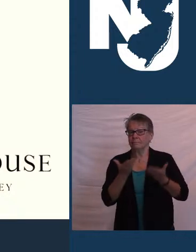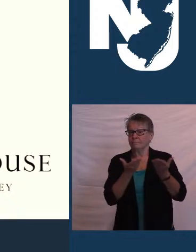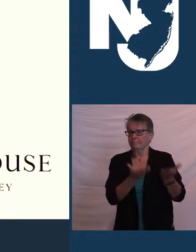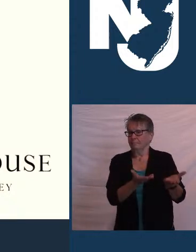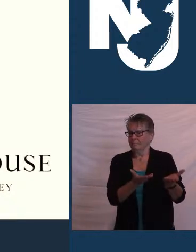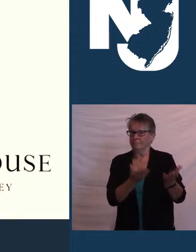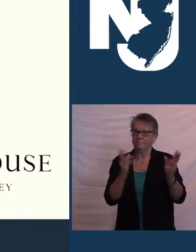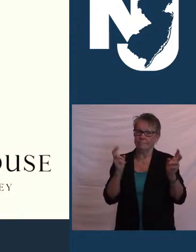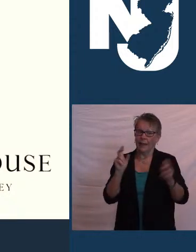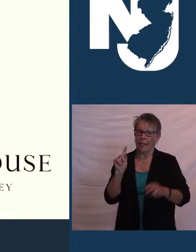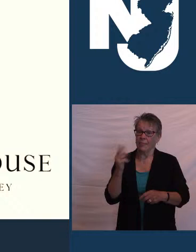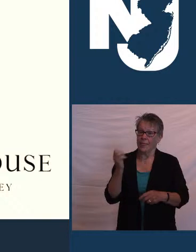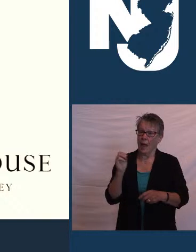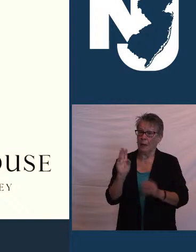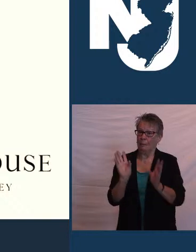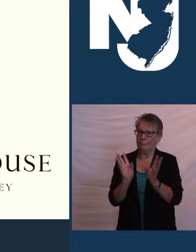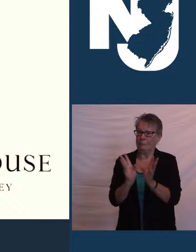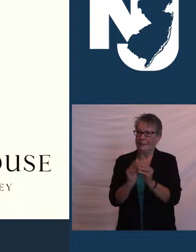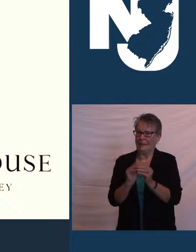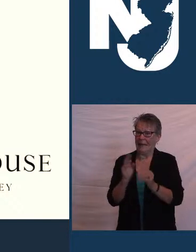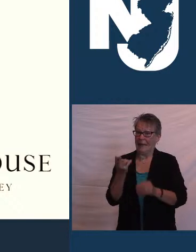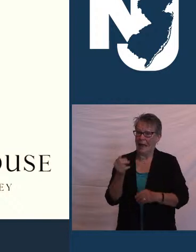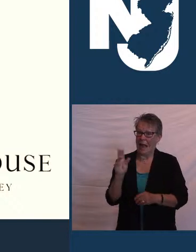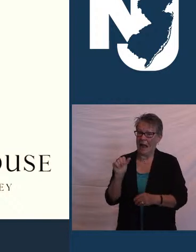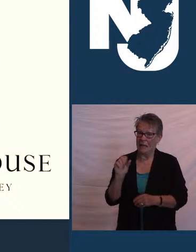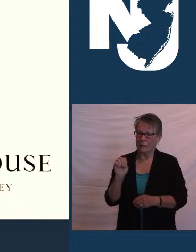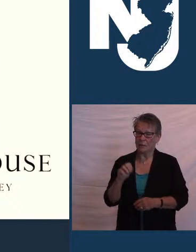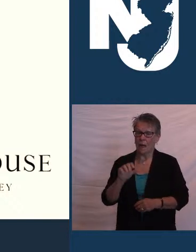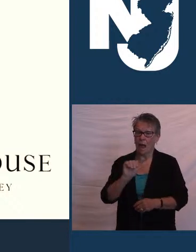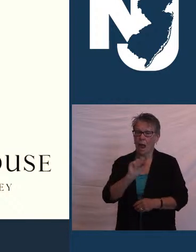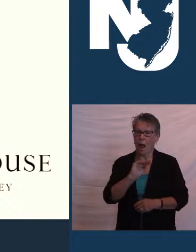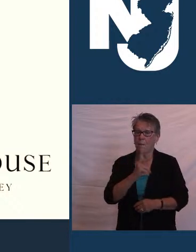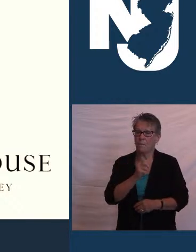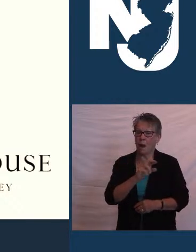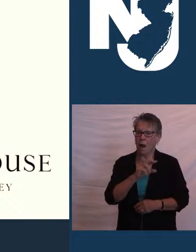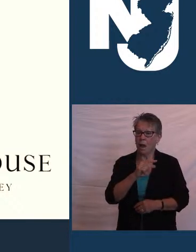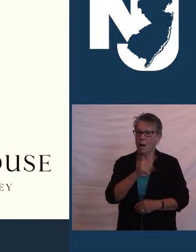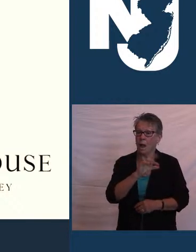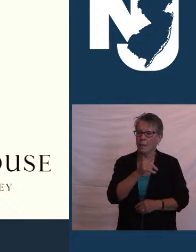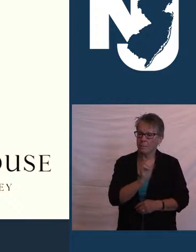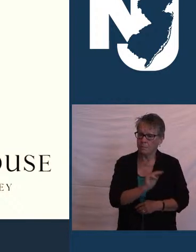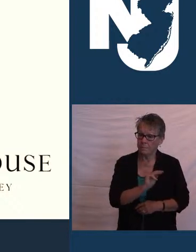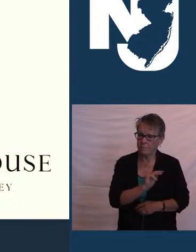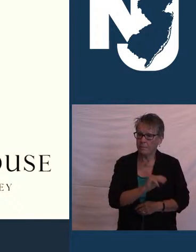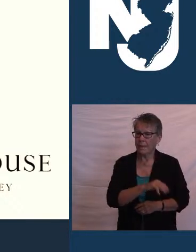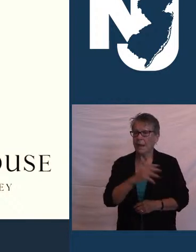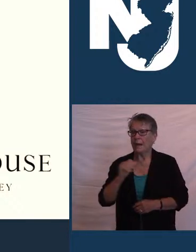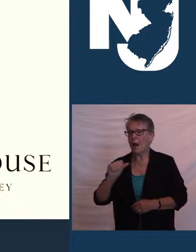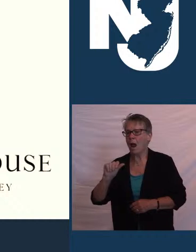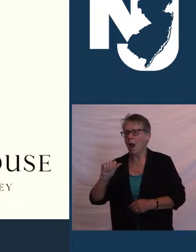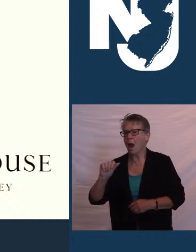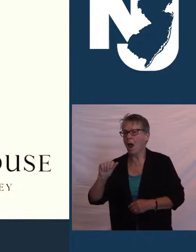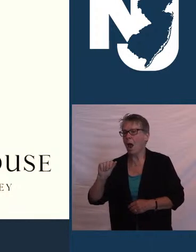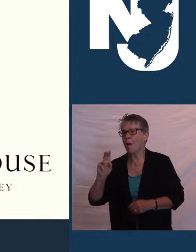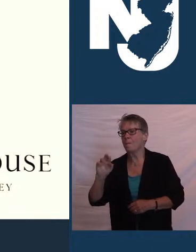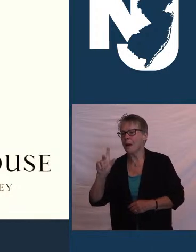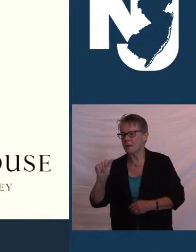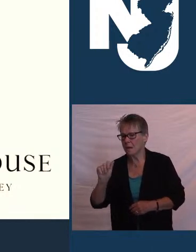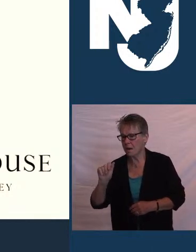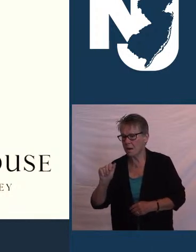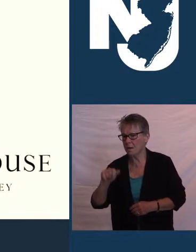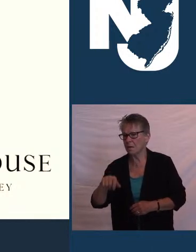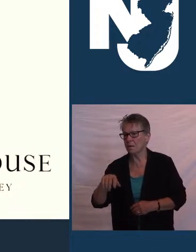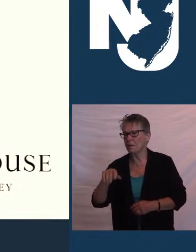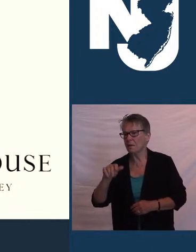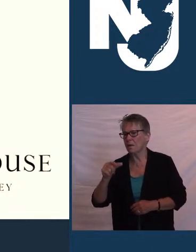Gautam and Amanda Marr, the husband and wife duo behind the Princeton restaurant, The Meeting House. It's